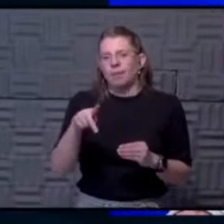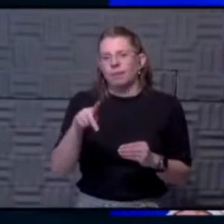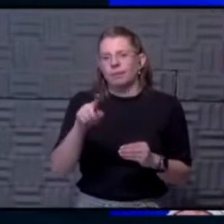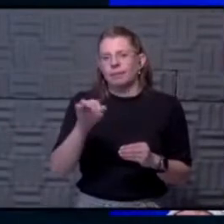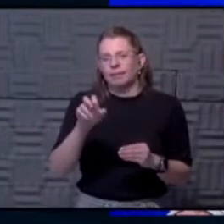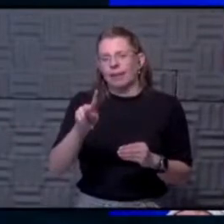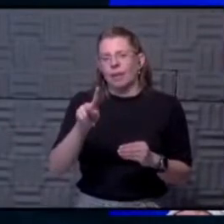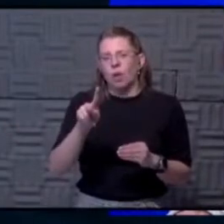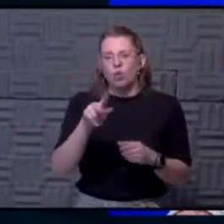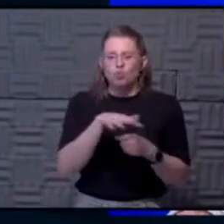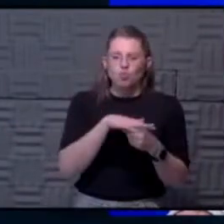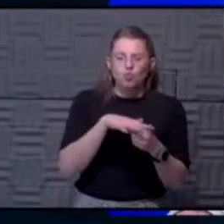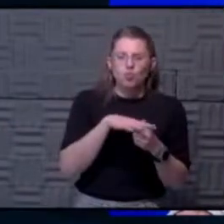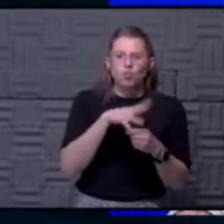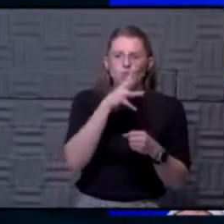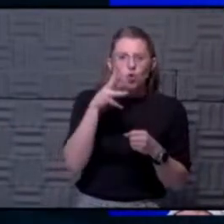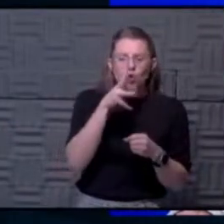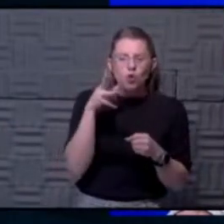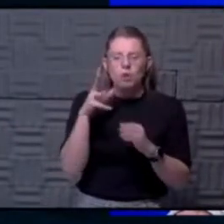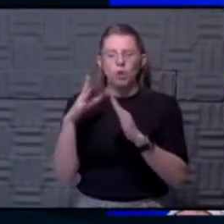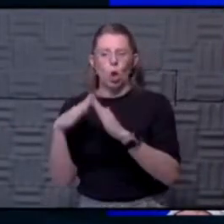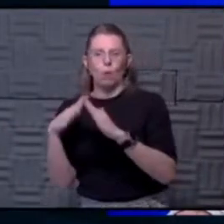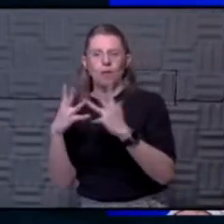another, rural versus urban?